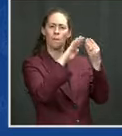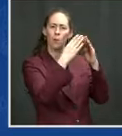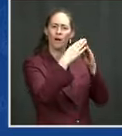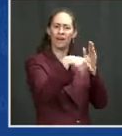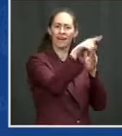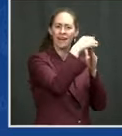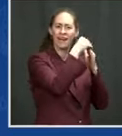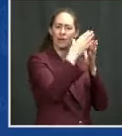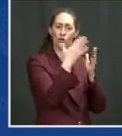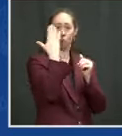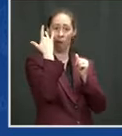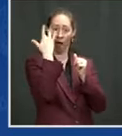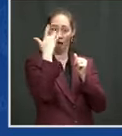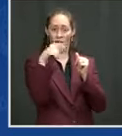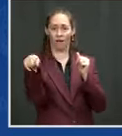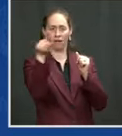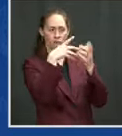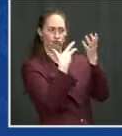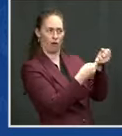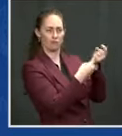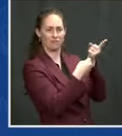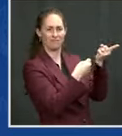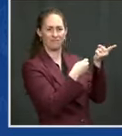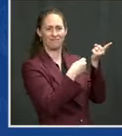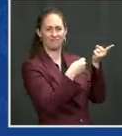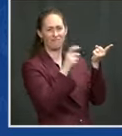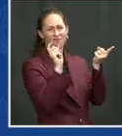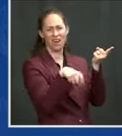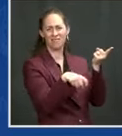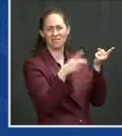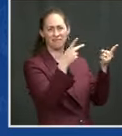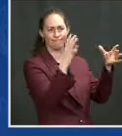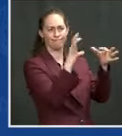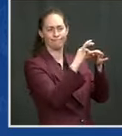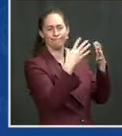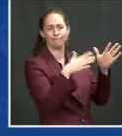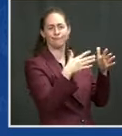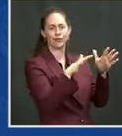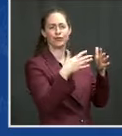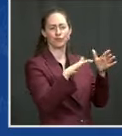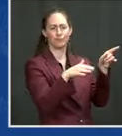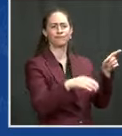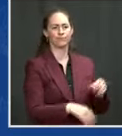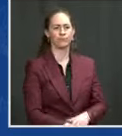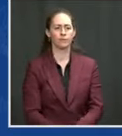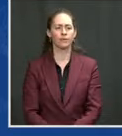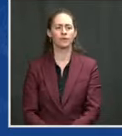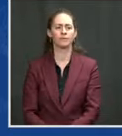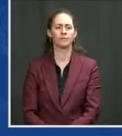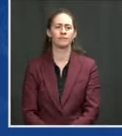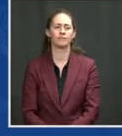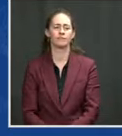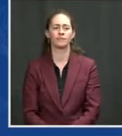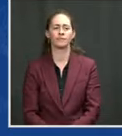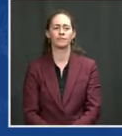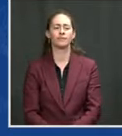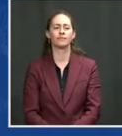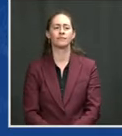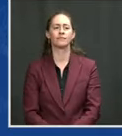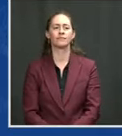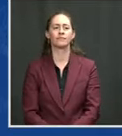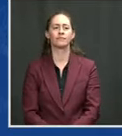community leaders is a must. So we're all looking forward together as the vaccination efforts charge on